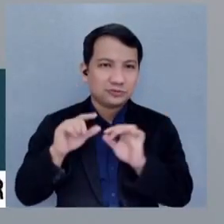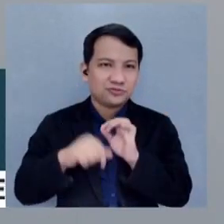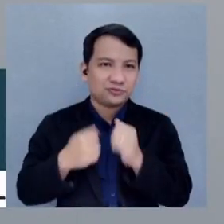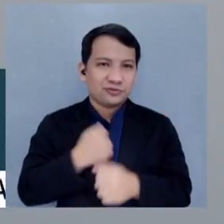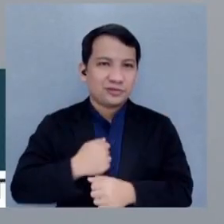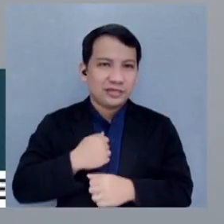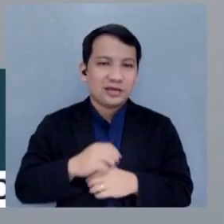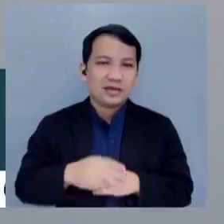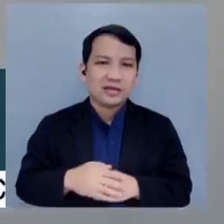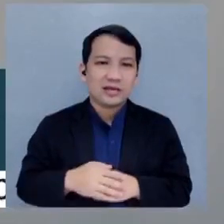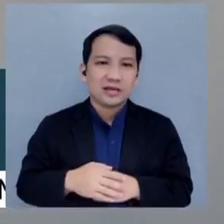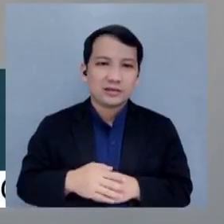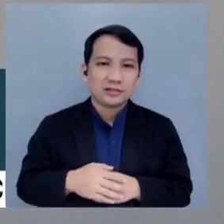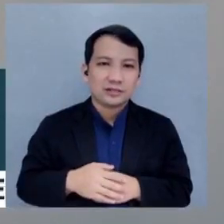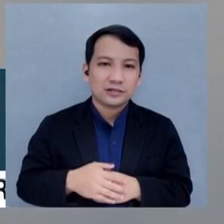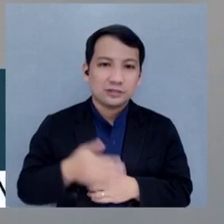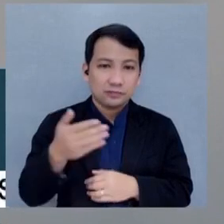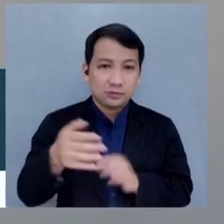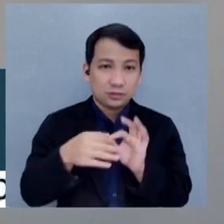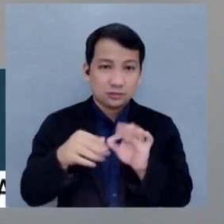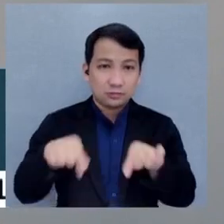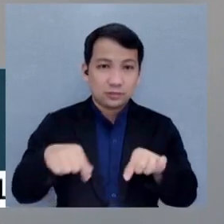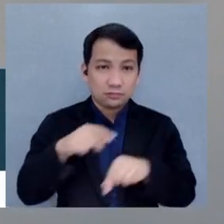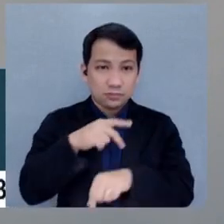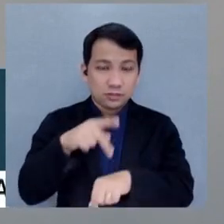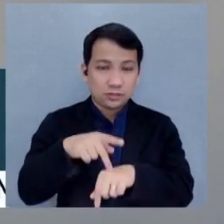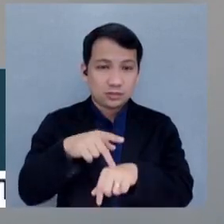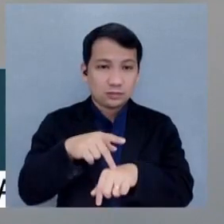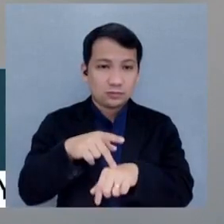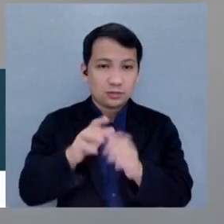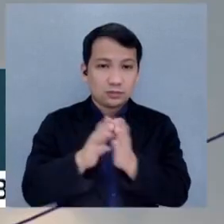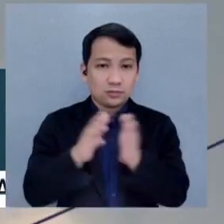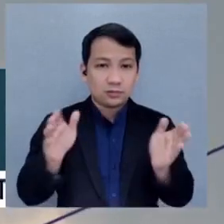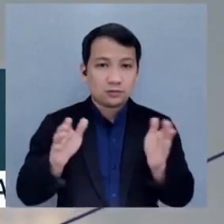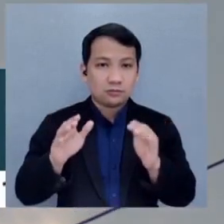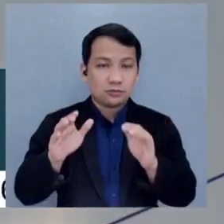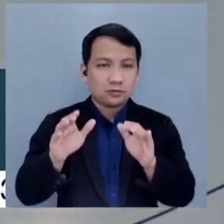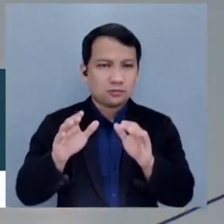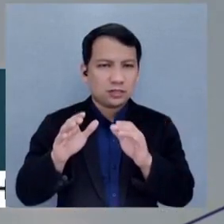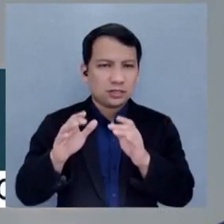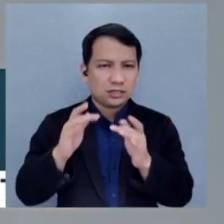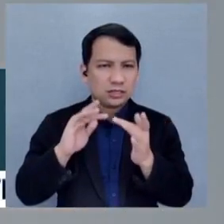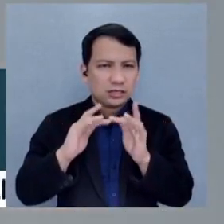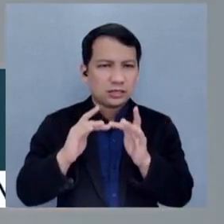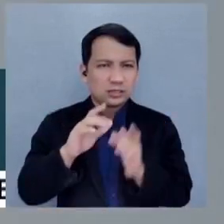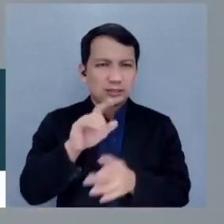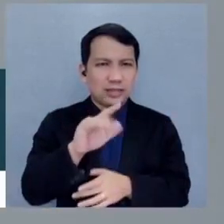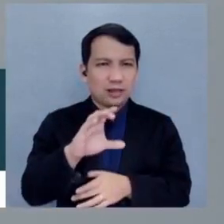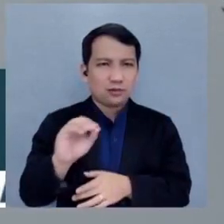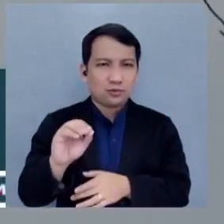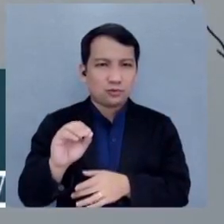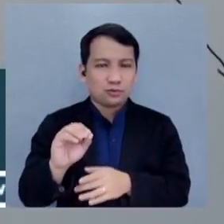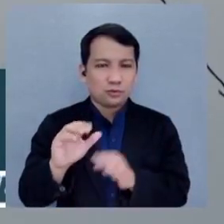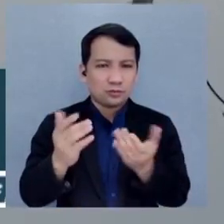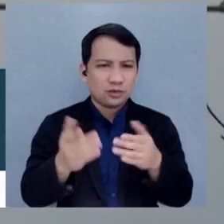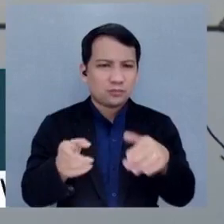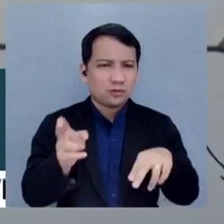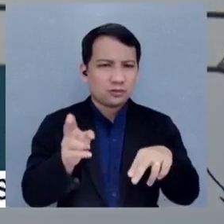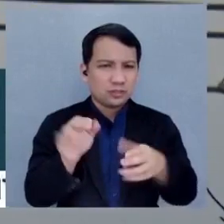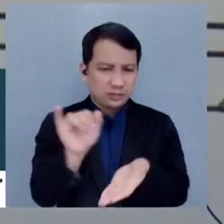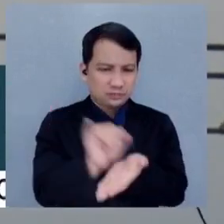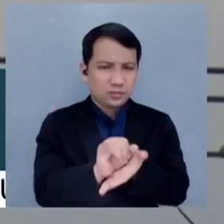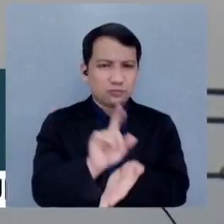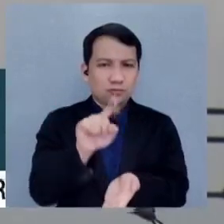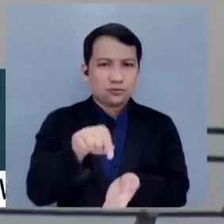in Pinnacle Towers, the country's largest telco tower operator. The firm already invested $1.7 billion